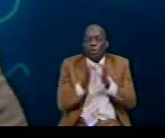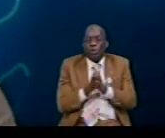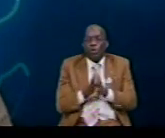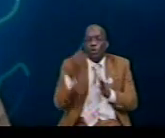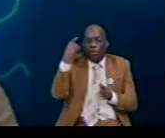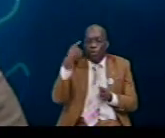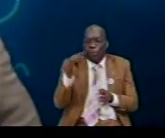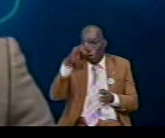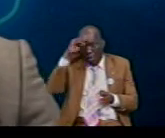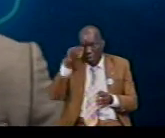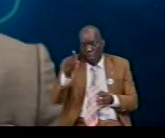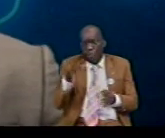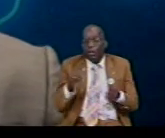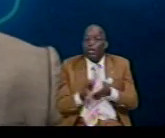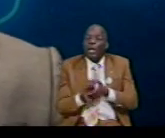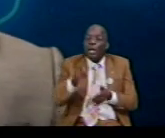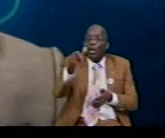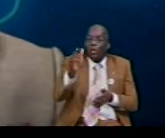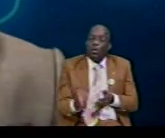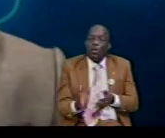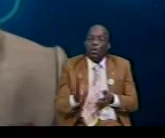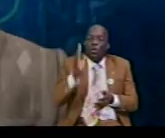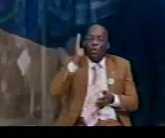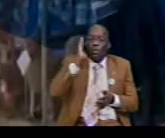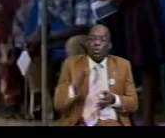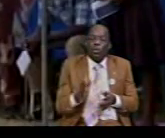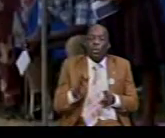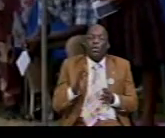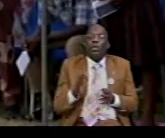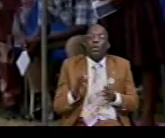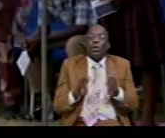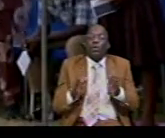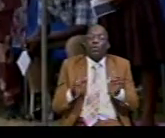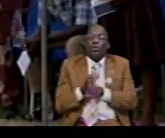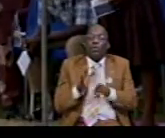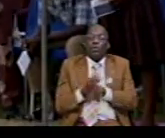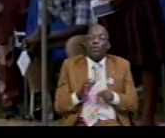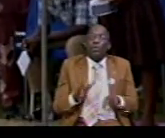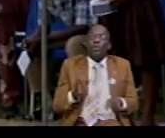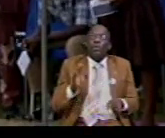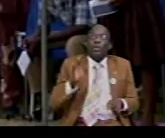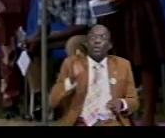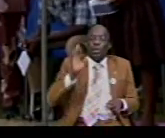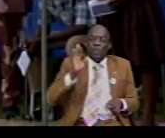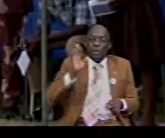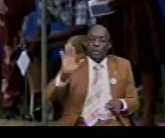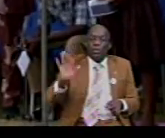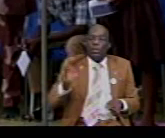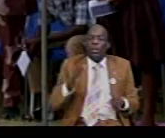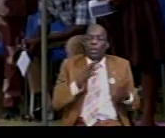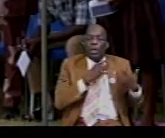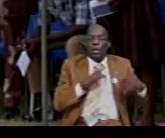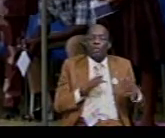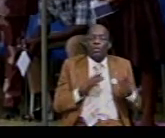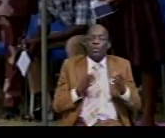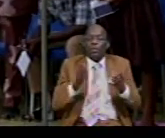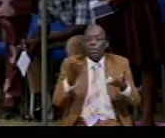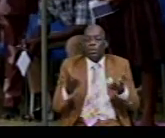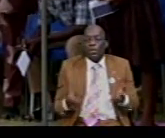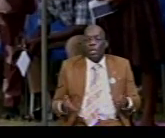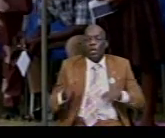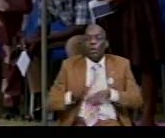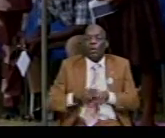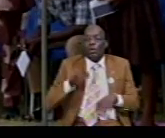that God will make all his heart desire upon us to be steadfast, upon the word to come to the knowledge of